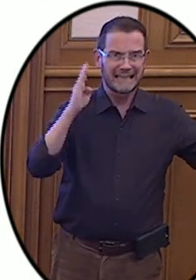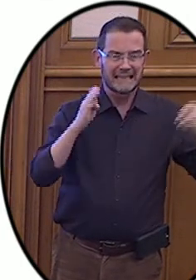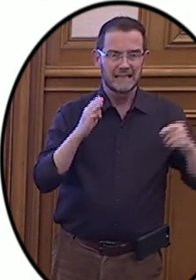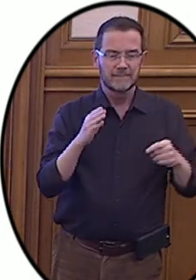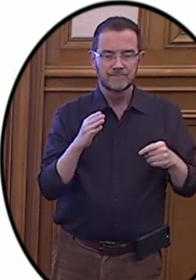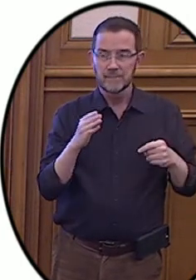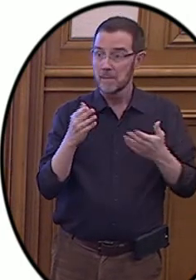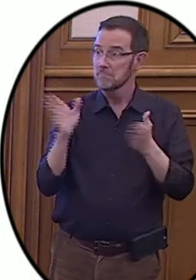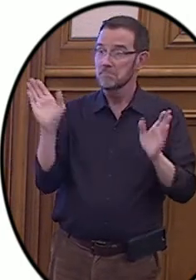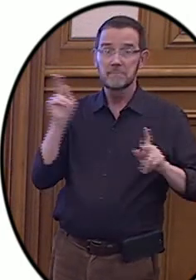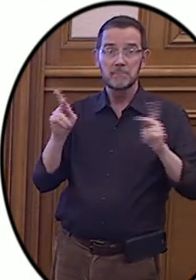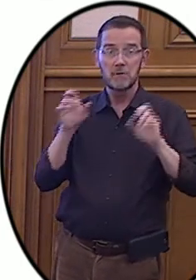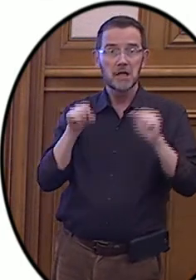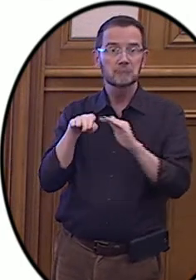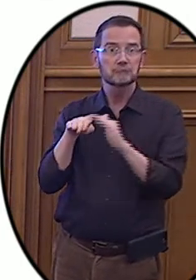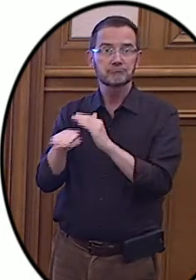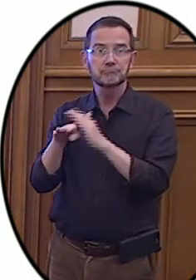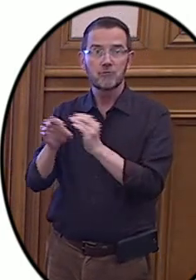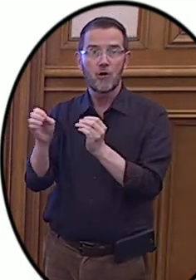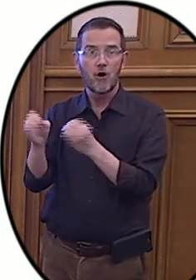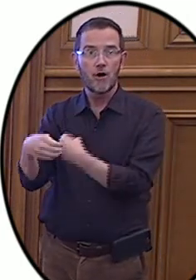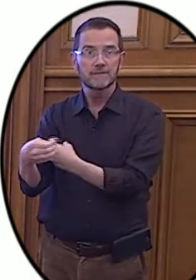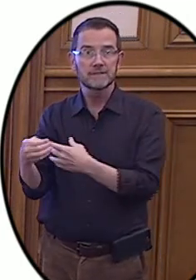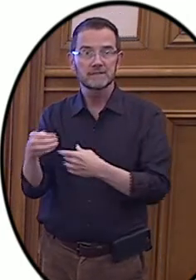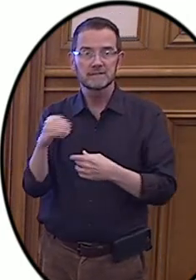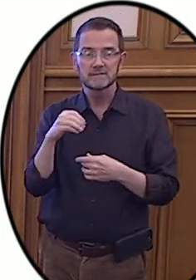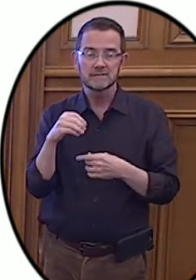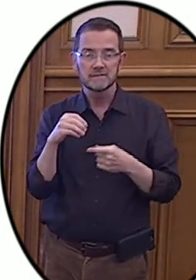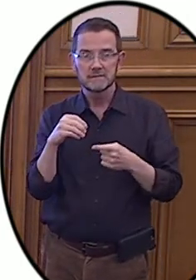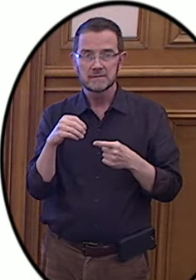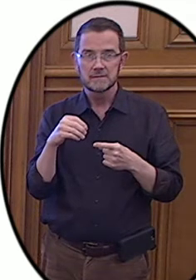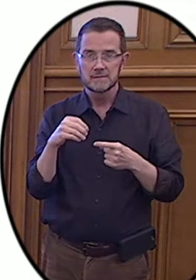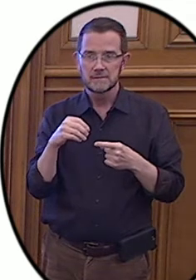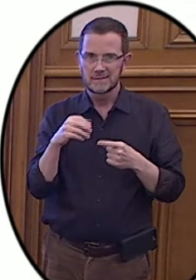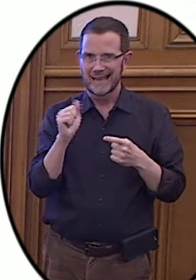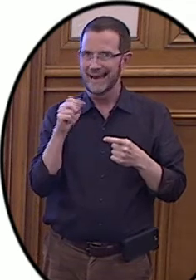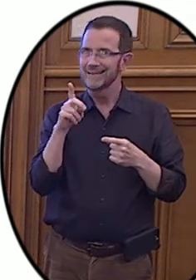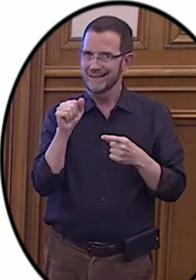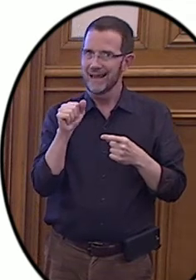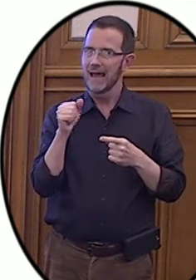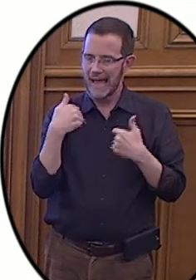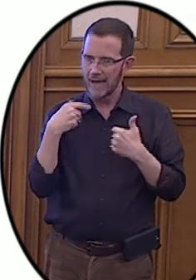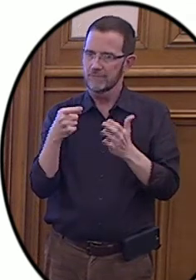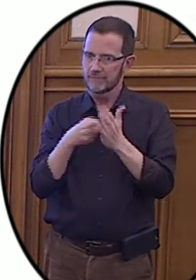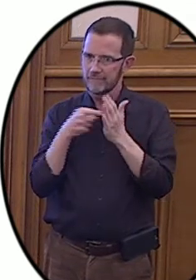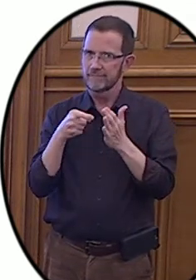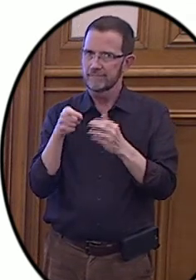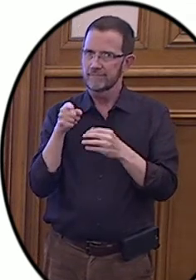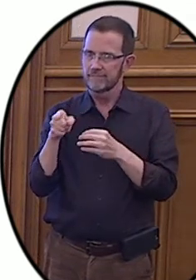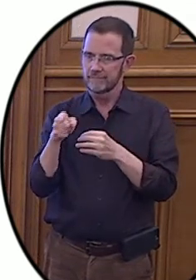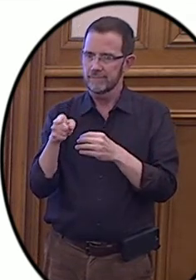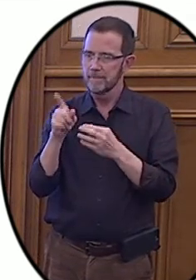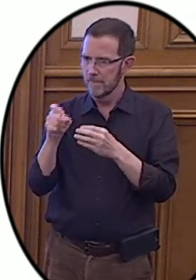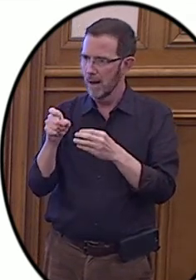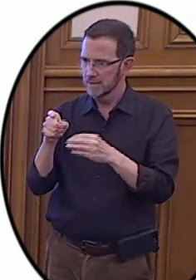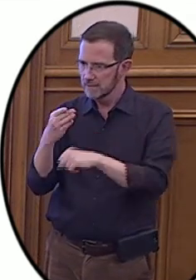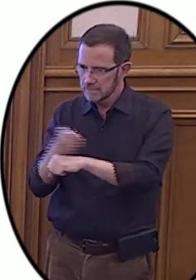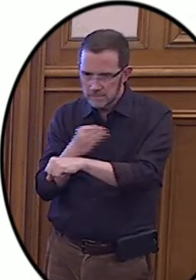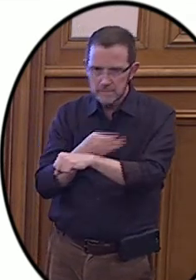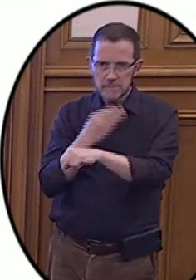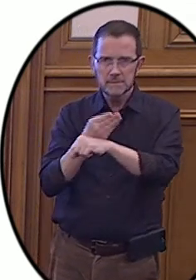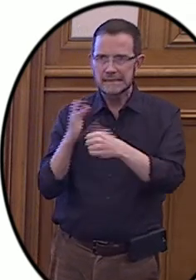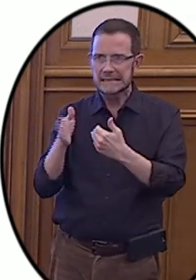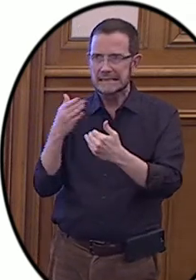the public, the ADA requirements for accessibility to that leasing office may be applicable, but for